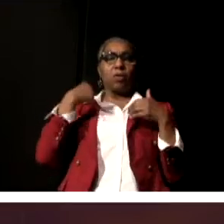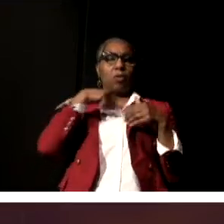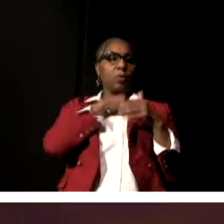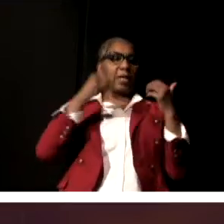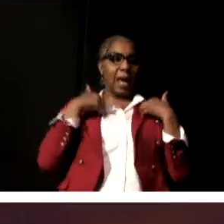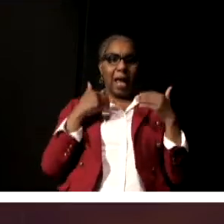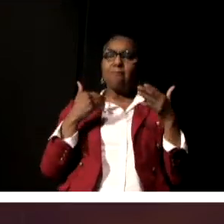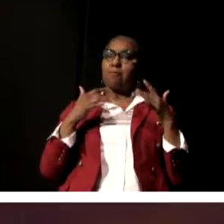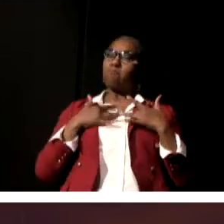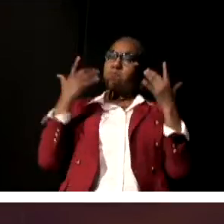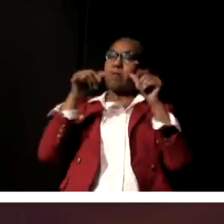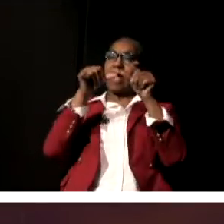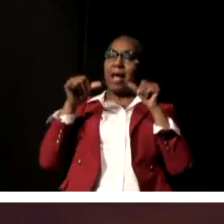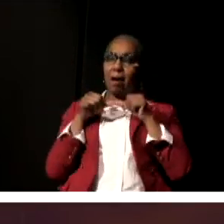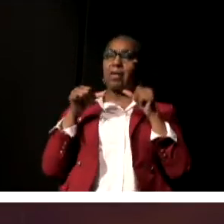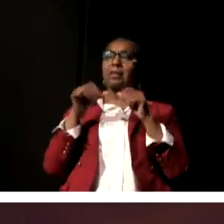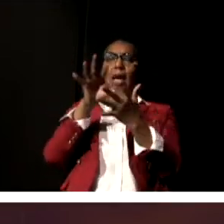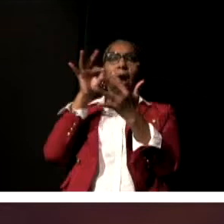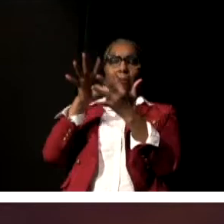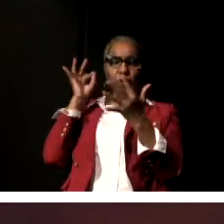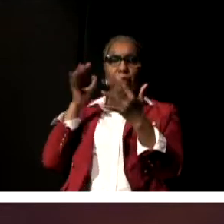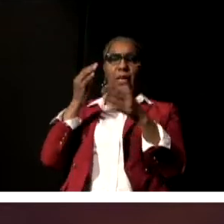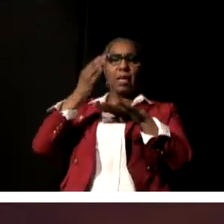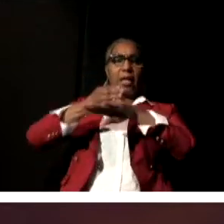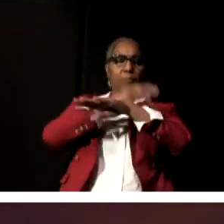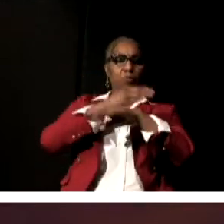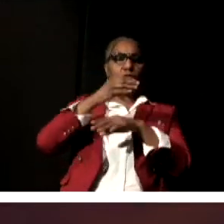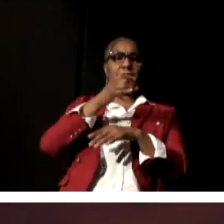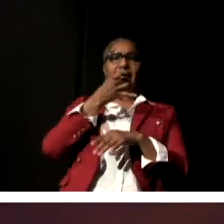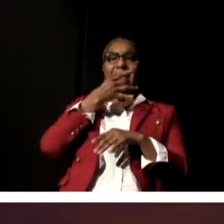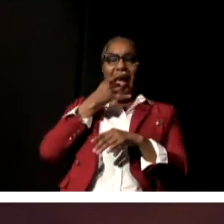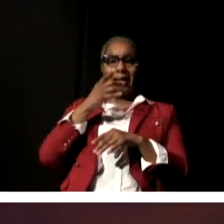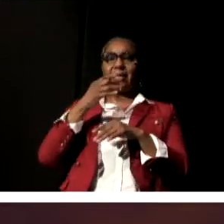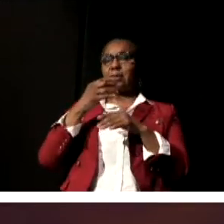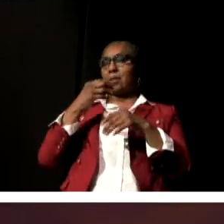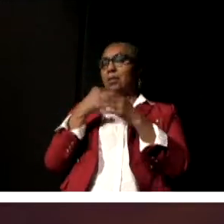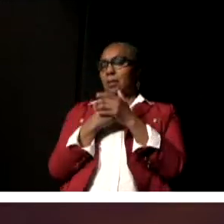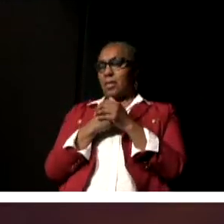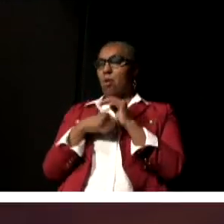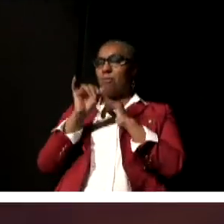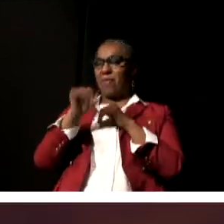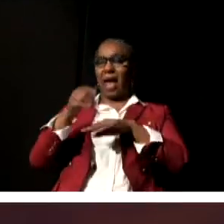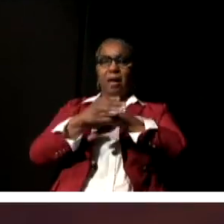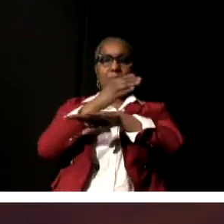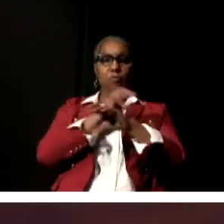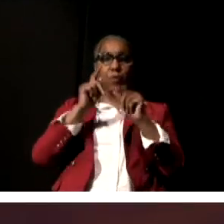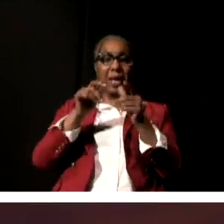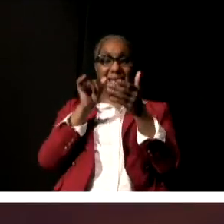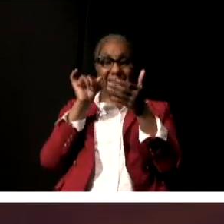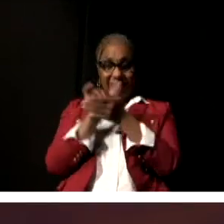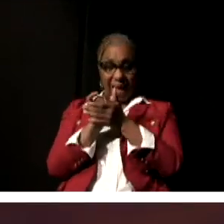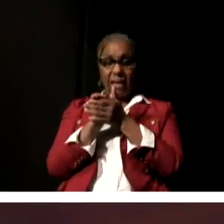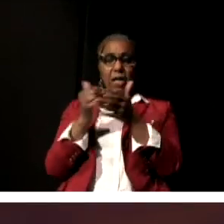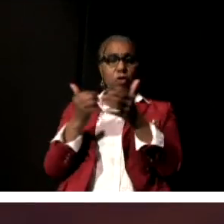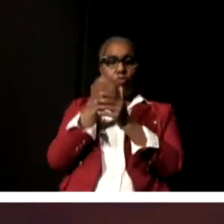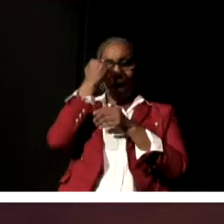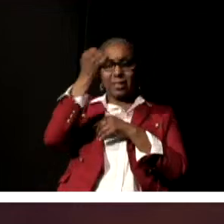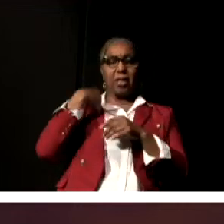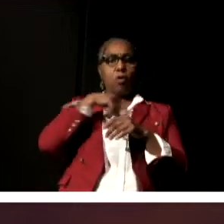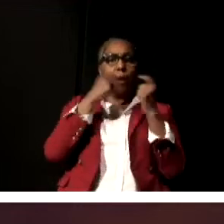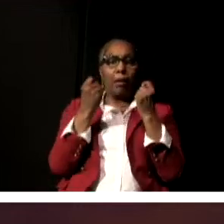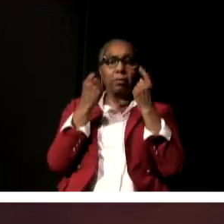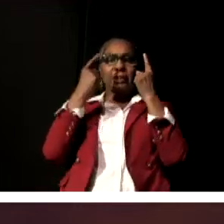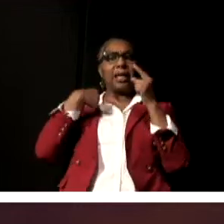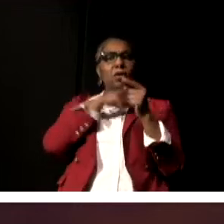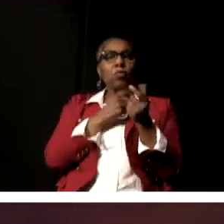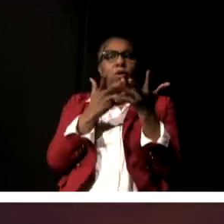and options, murals, and improved lighting to ensure greater installation. This Neighborhood Pulse is a new idea that we understand that we